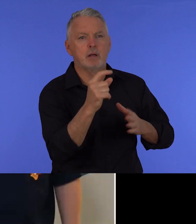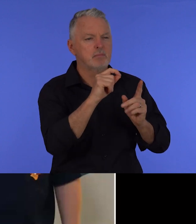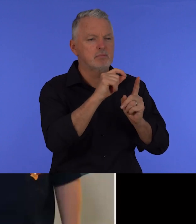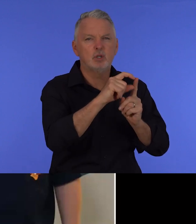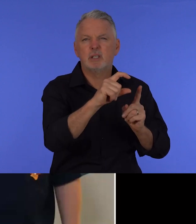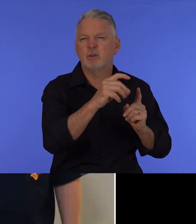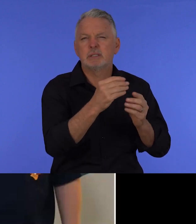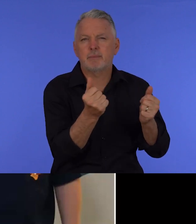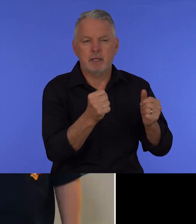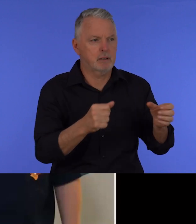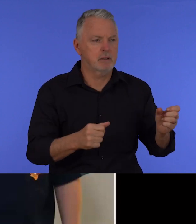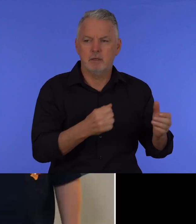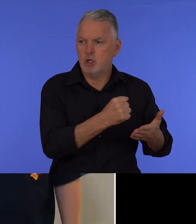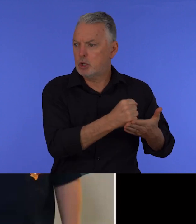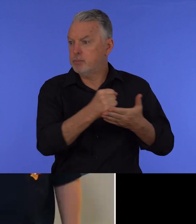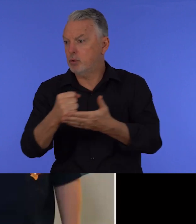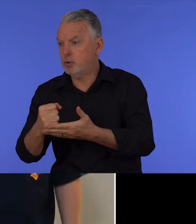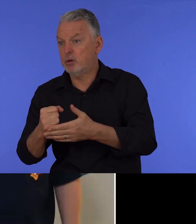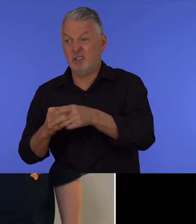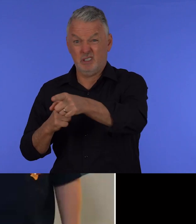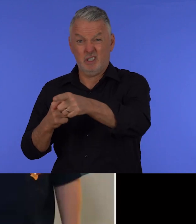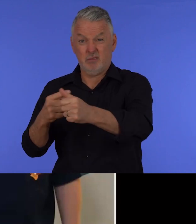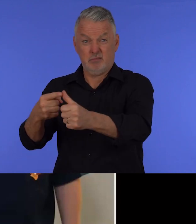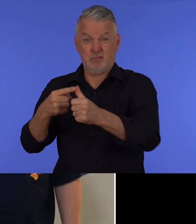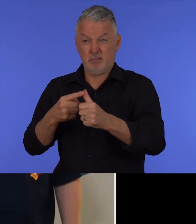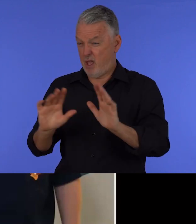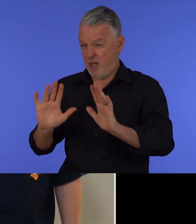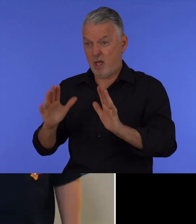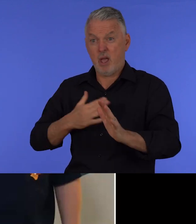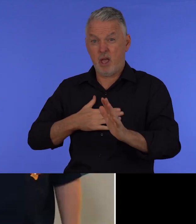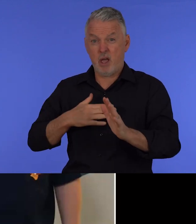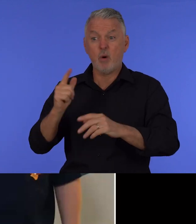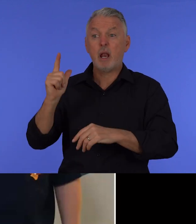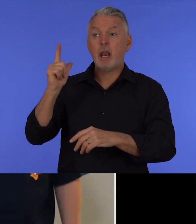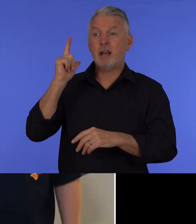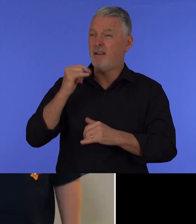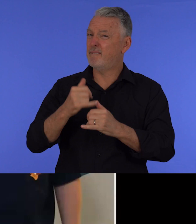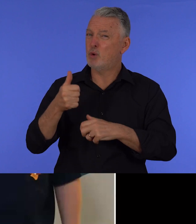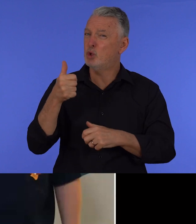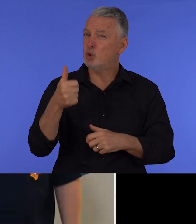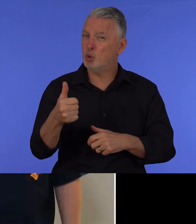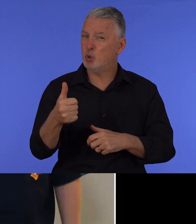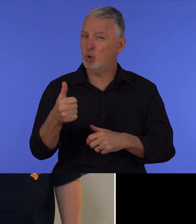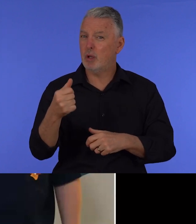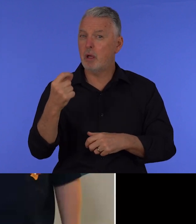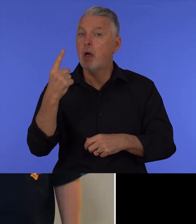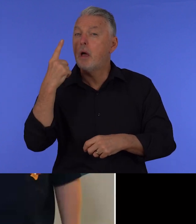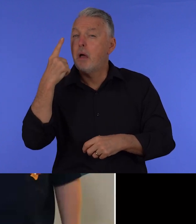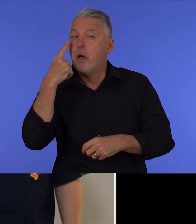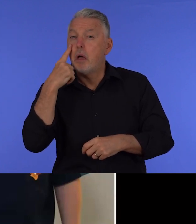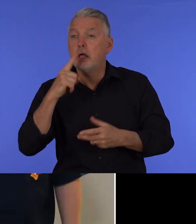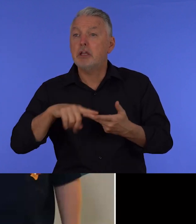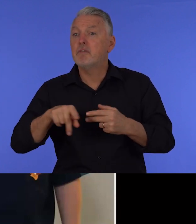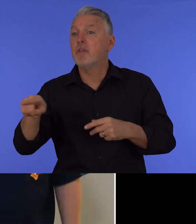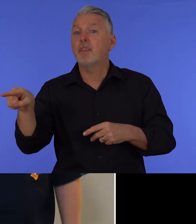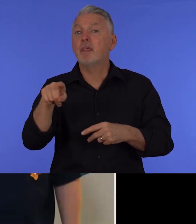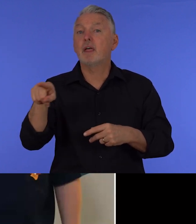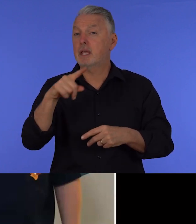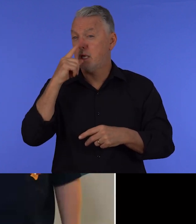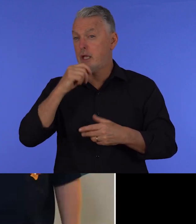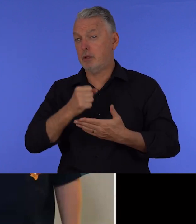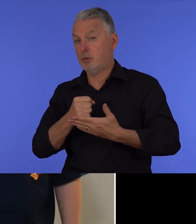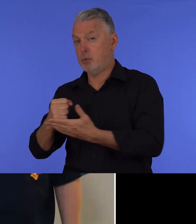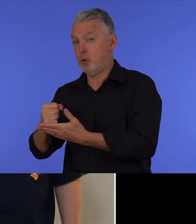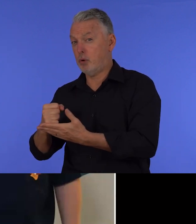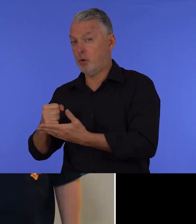support to be at Scouts, and she said, look, our leaders and our peers in this scouting group are actually really good. Let's just give it a